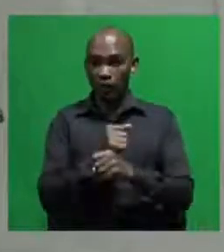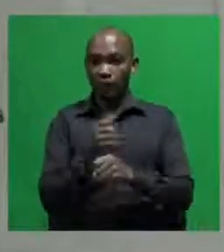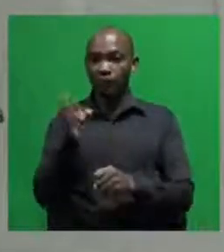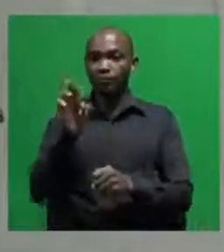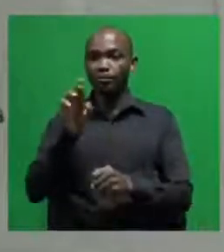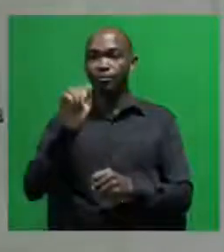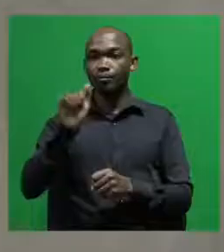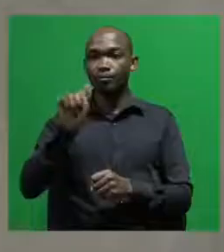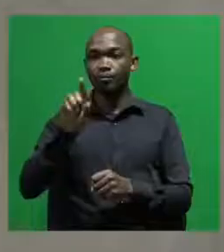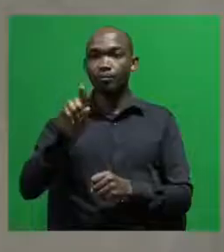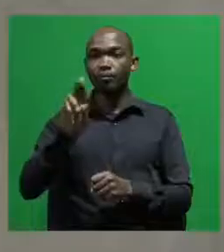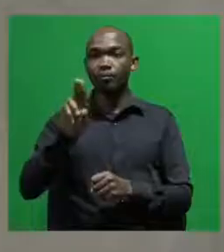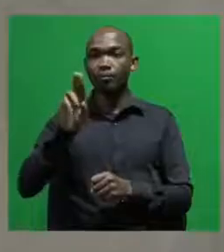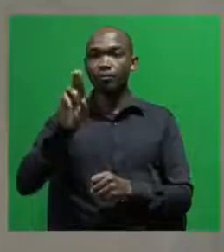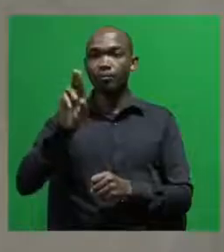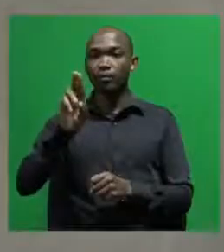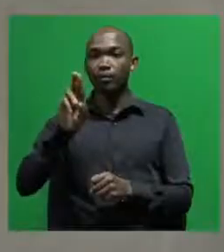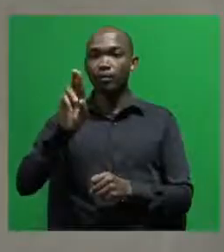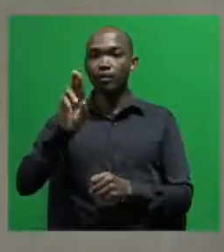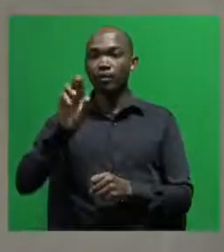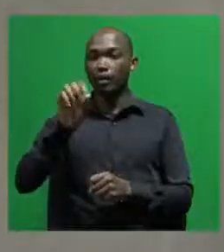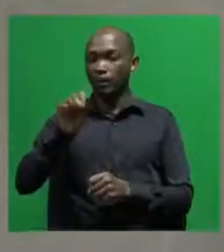we have the radius,